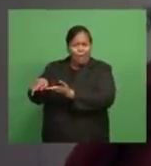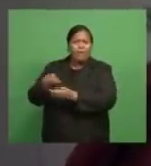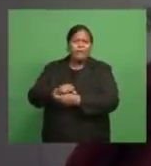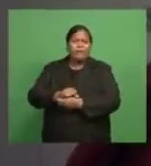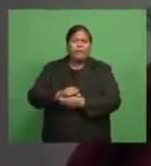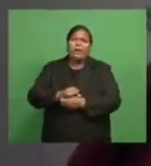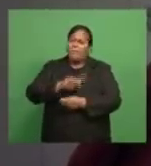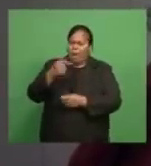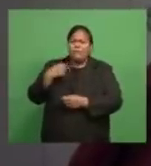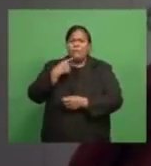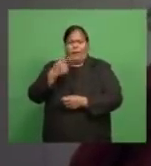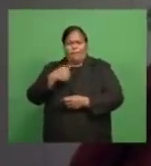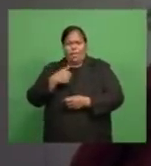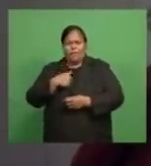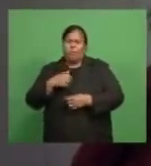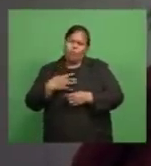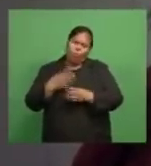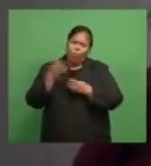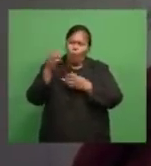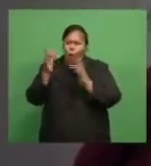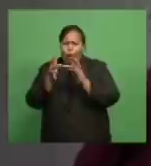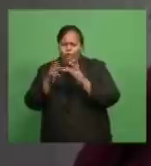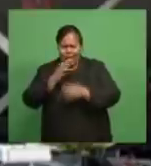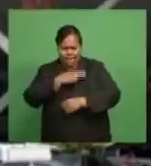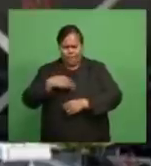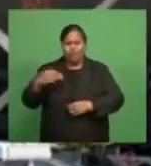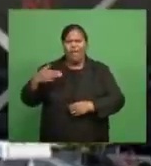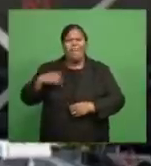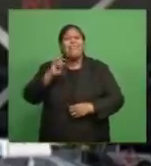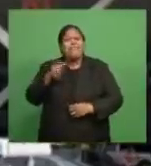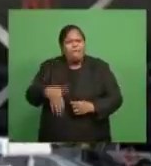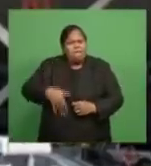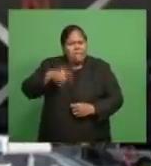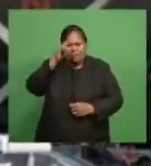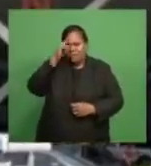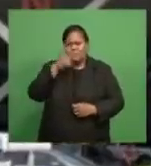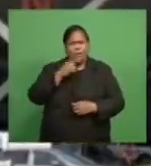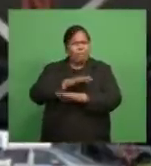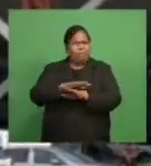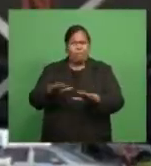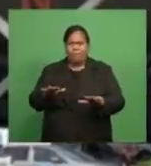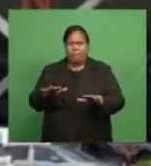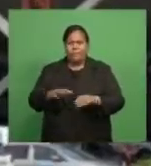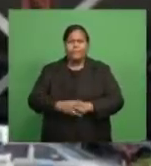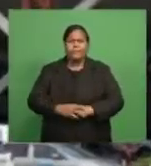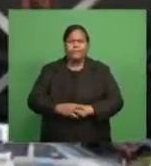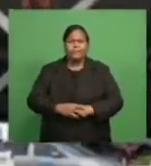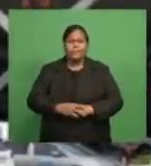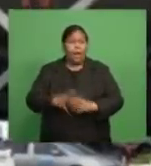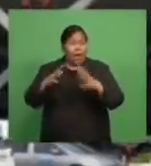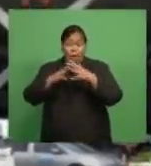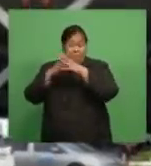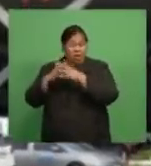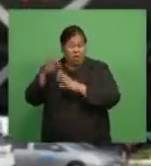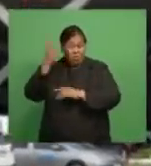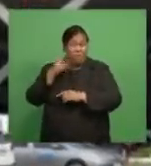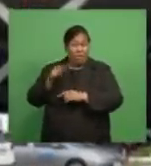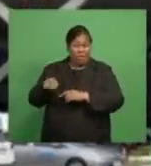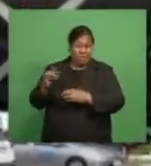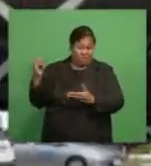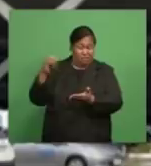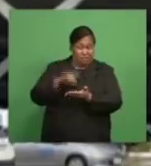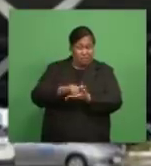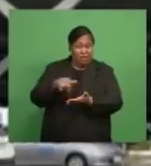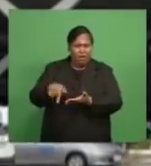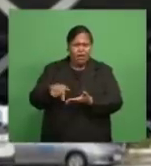was told was to contact the health ministry if she shows symptoms of COVID-19. The USA resident told the court that apart from